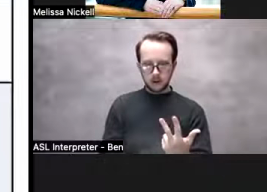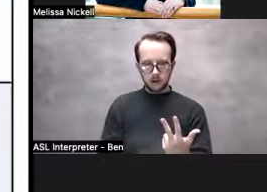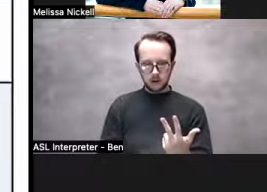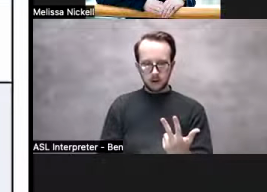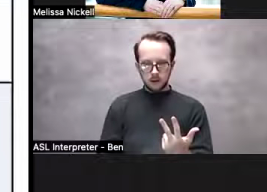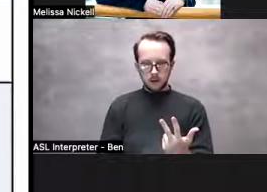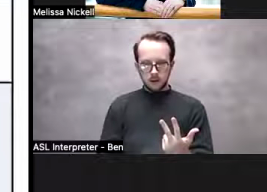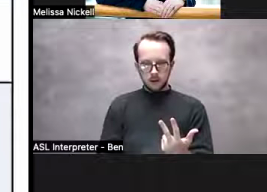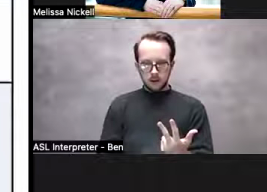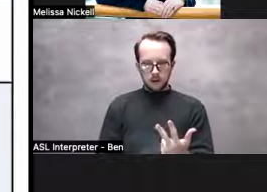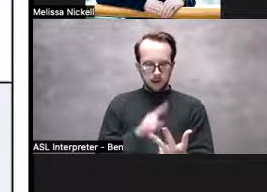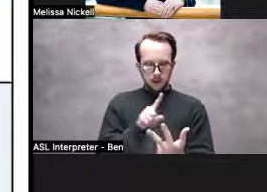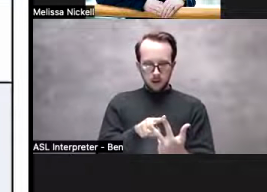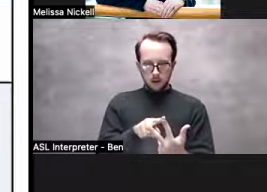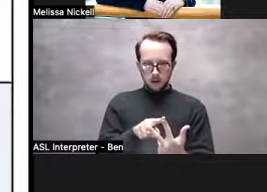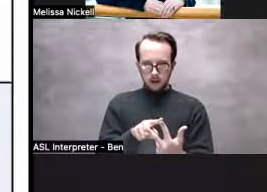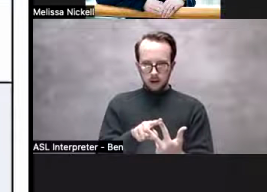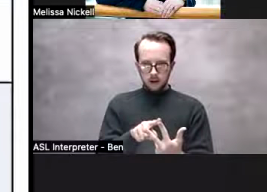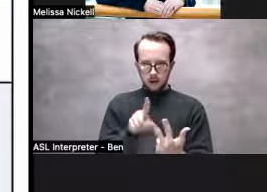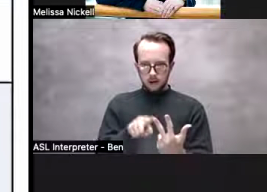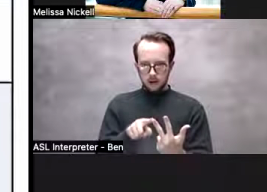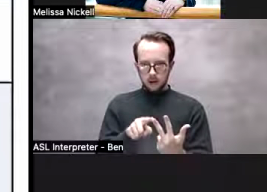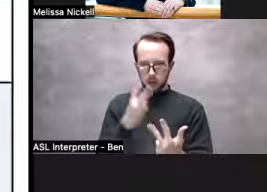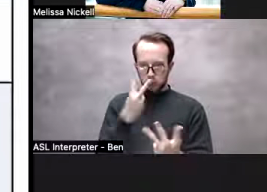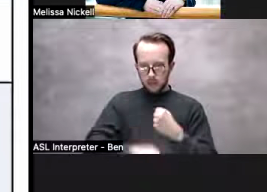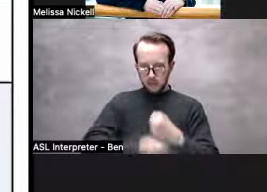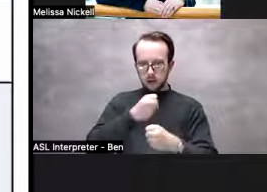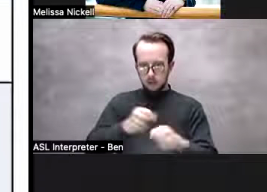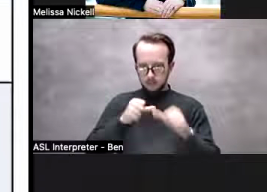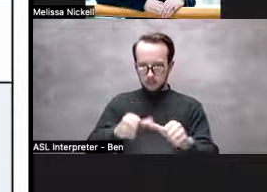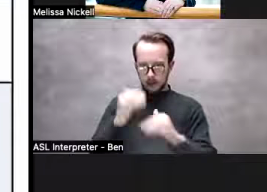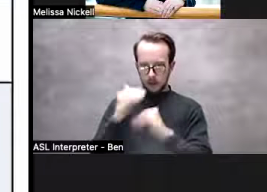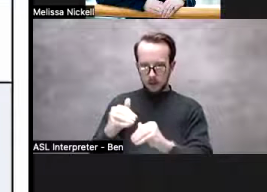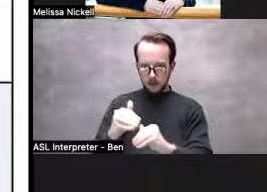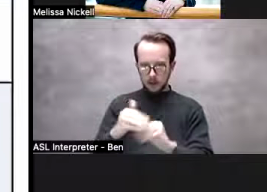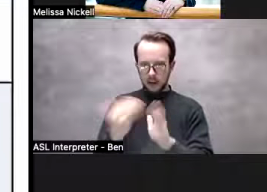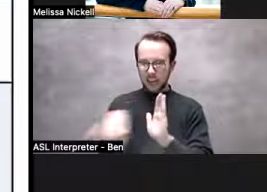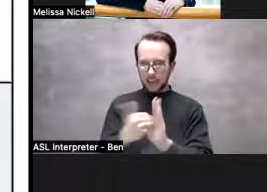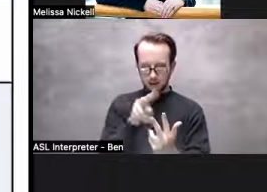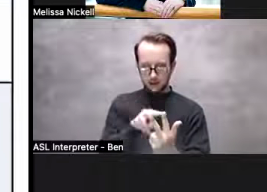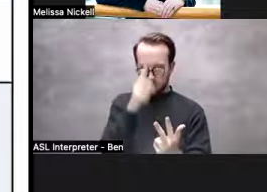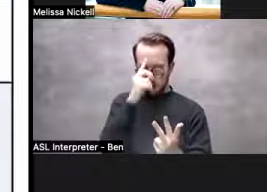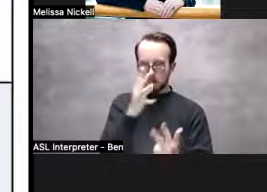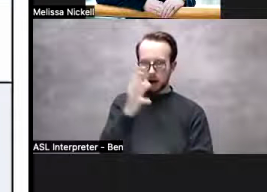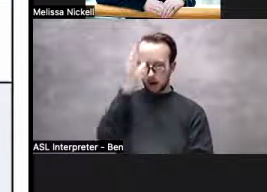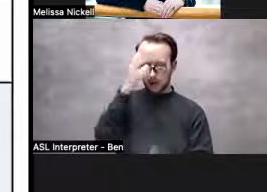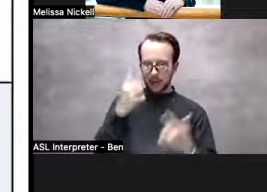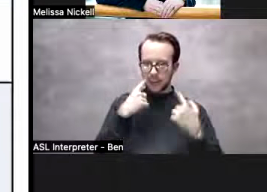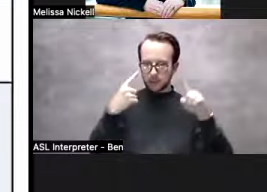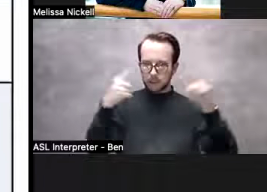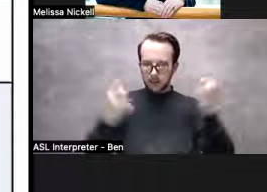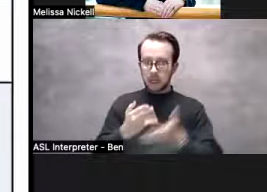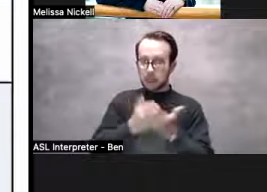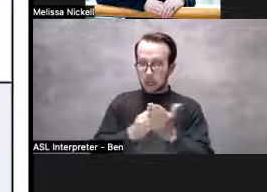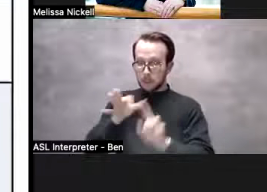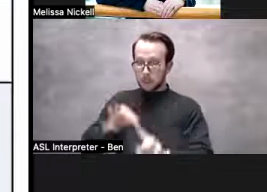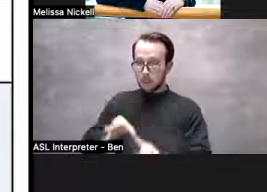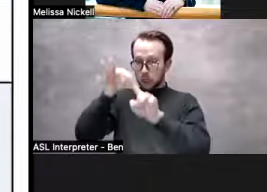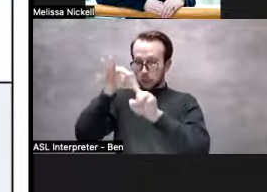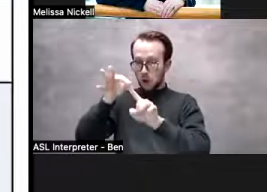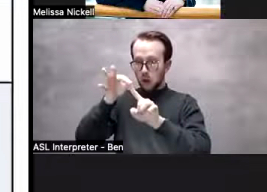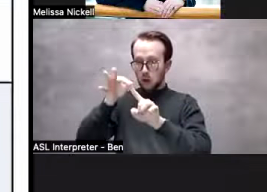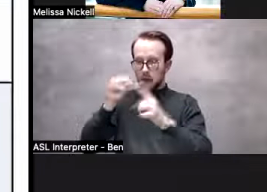project, 2 years for the R21 and the R03s. And again, these are for the parent announcements. For some of the special announcements, they can vary.